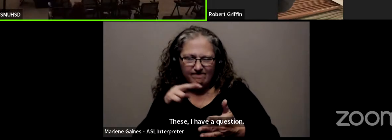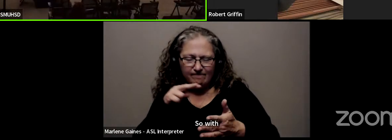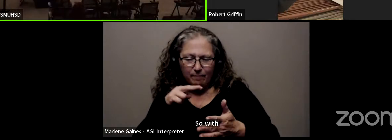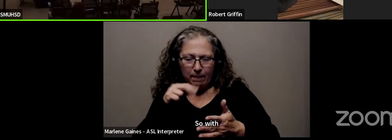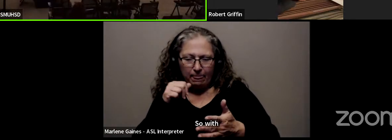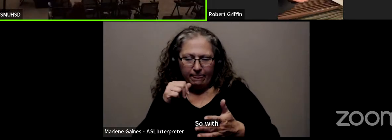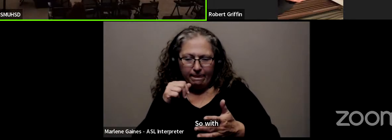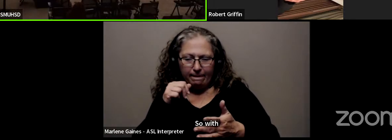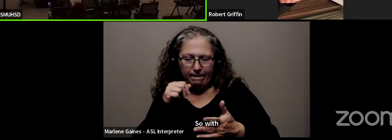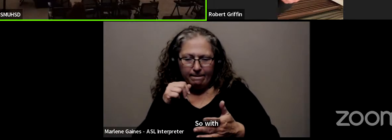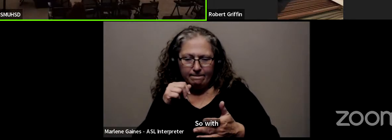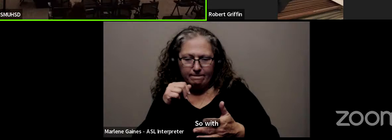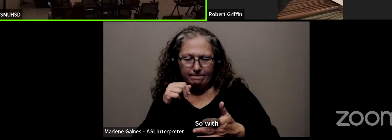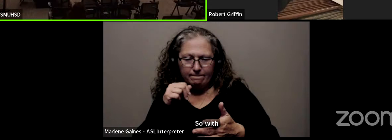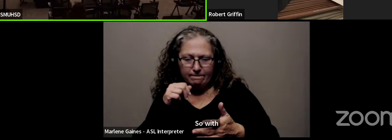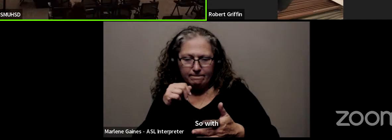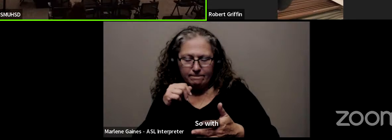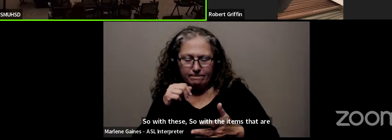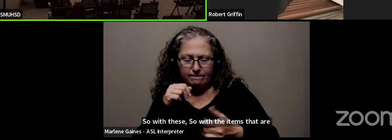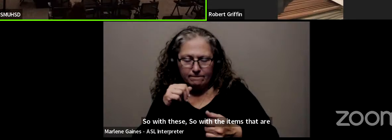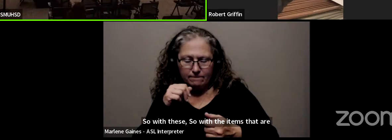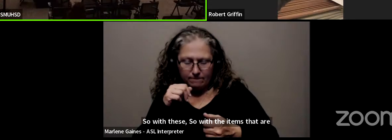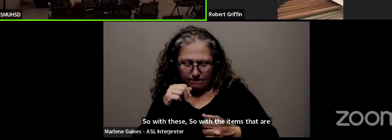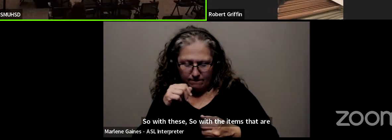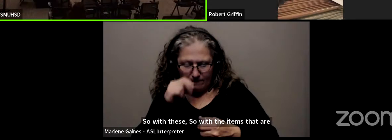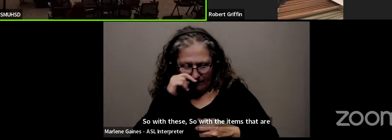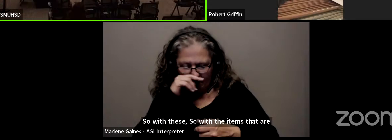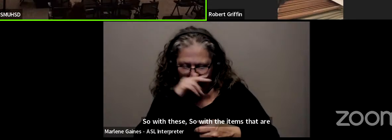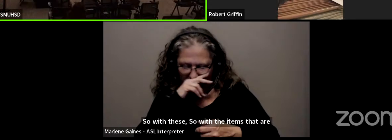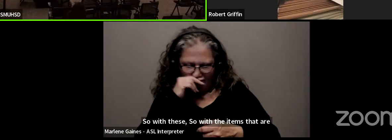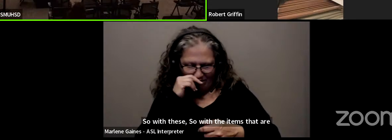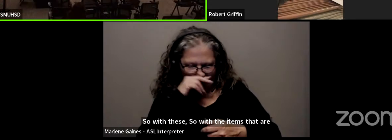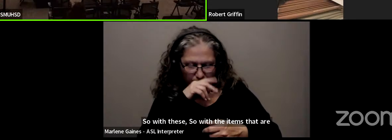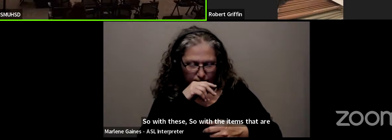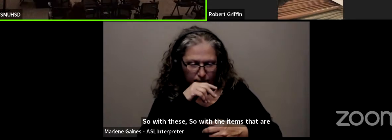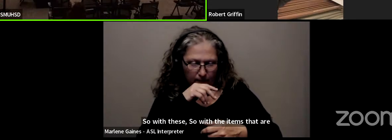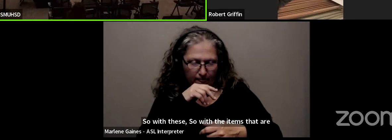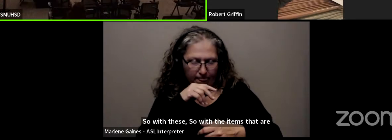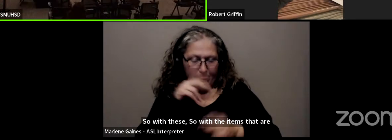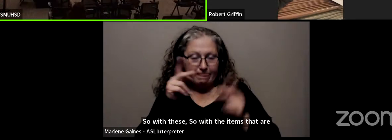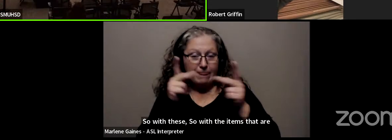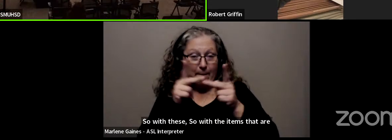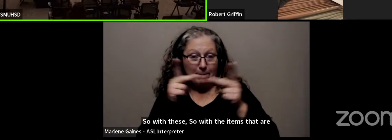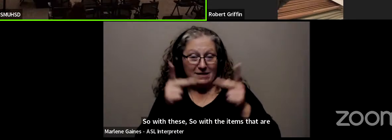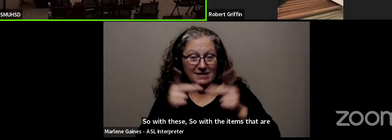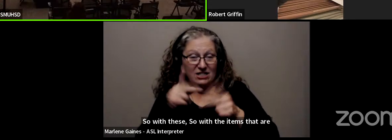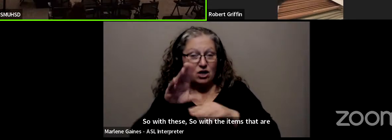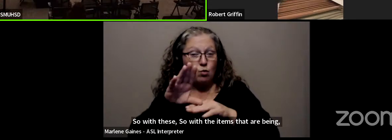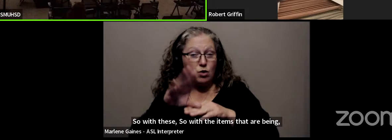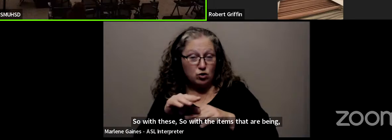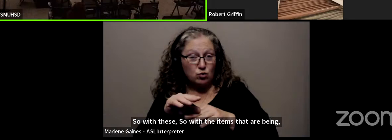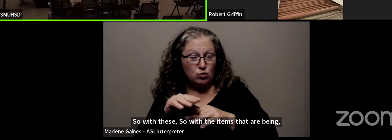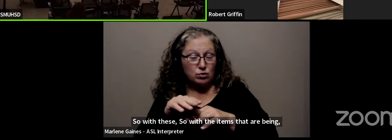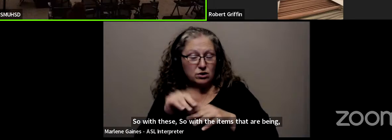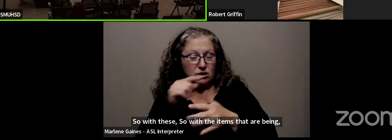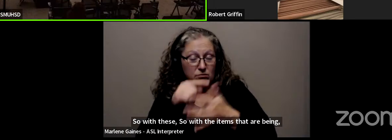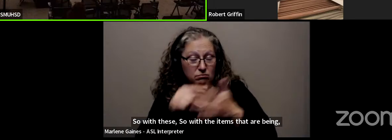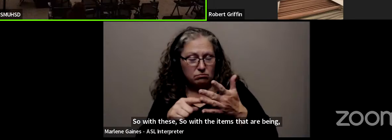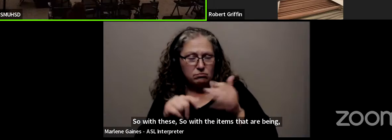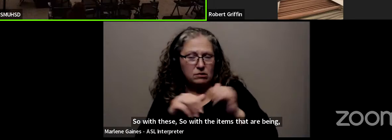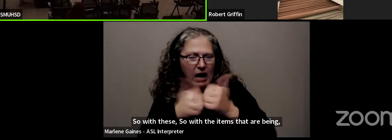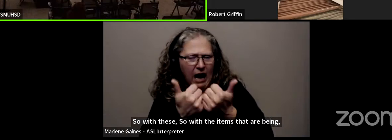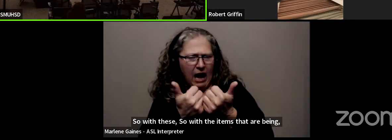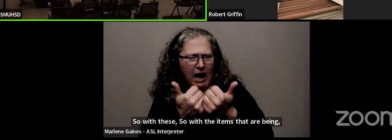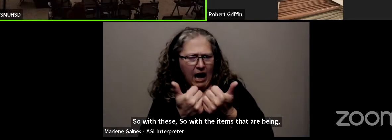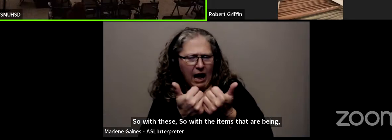So with the items that are the positions that are being reduced in time, how are the students going